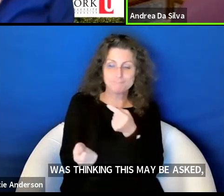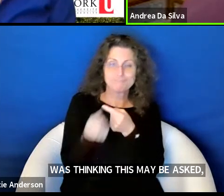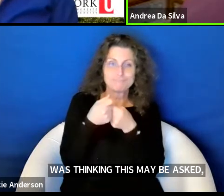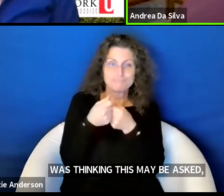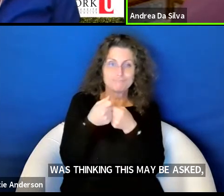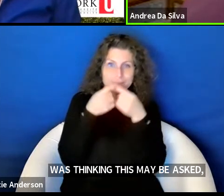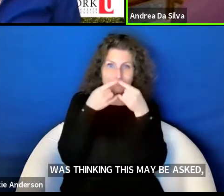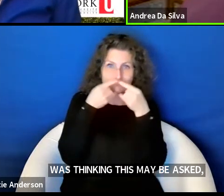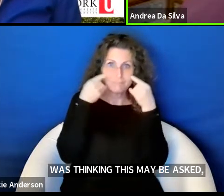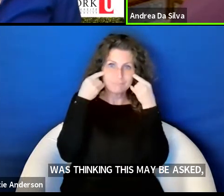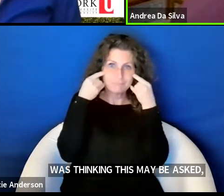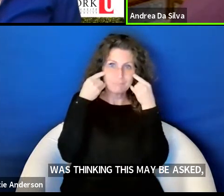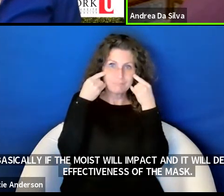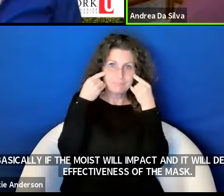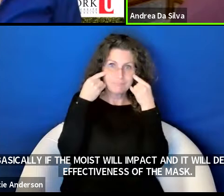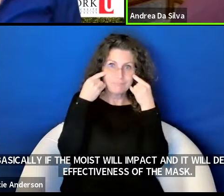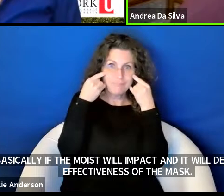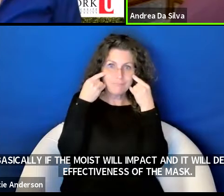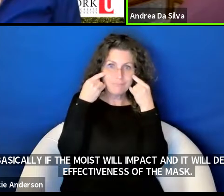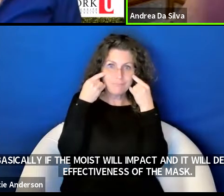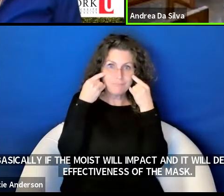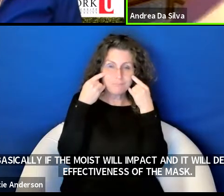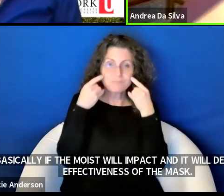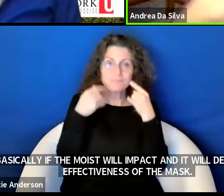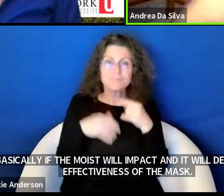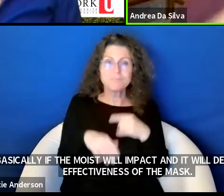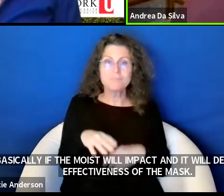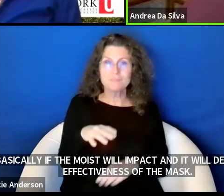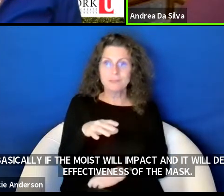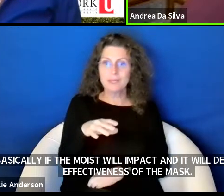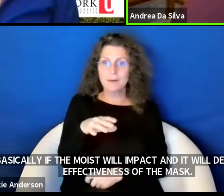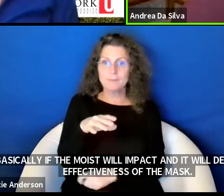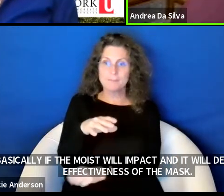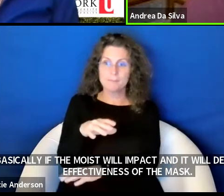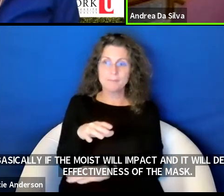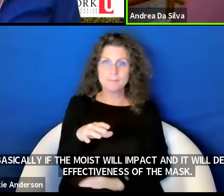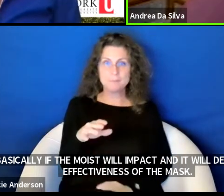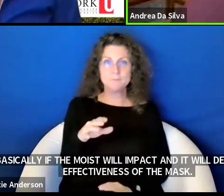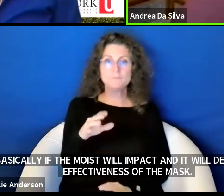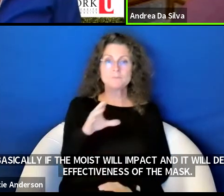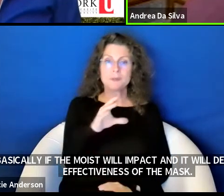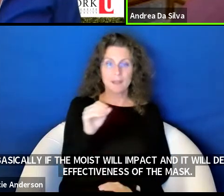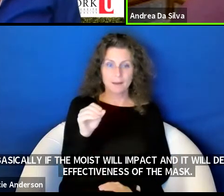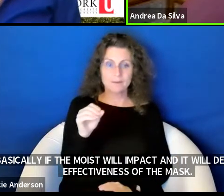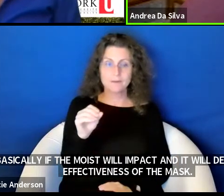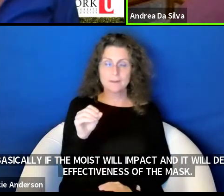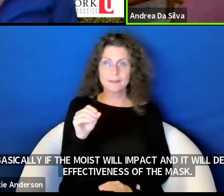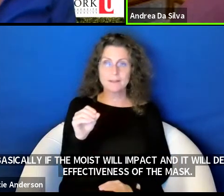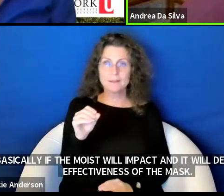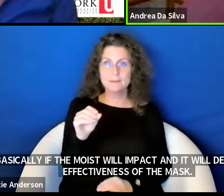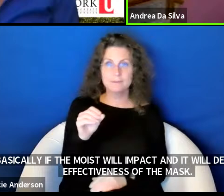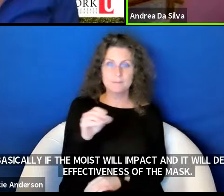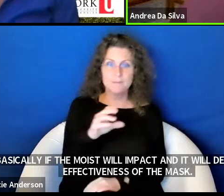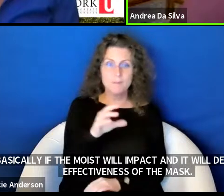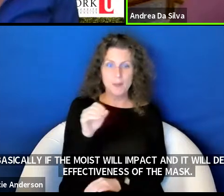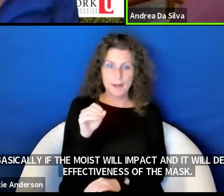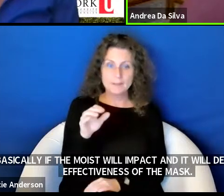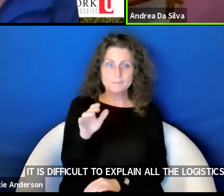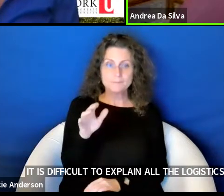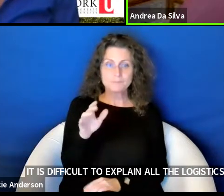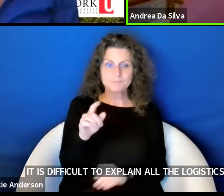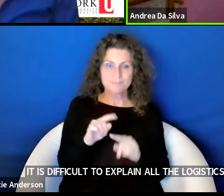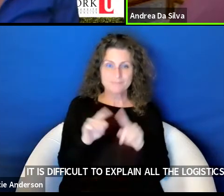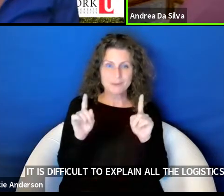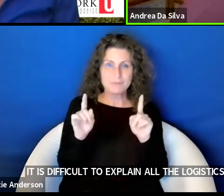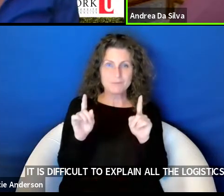mask. It's difficult to explain all the logistics. It's something about, the different, and